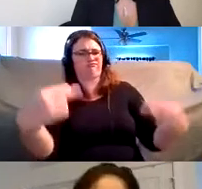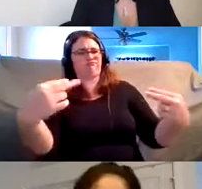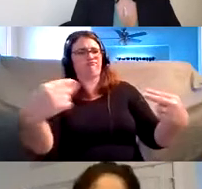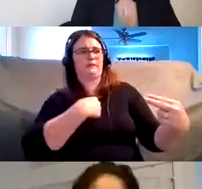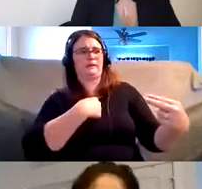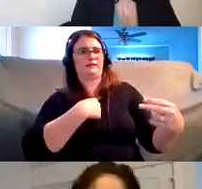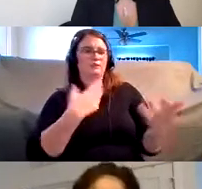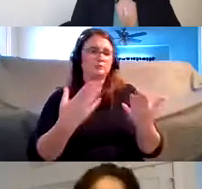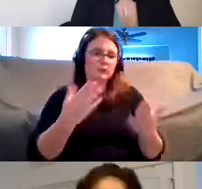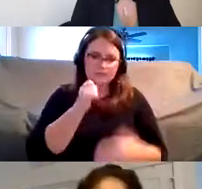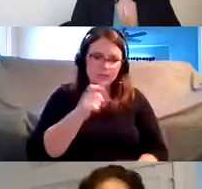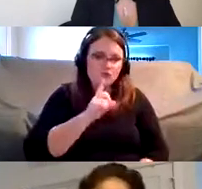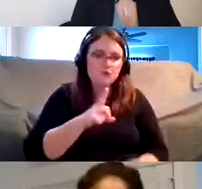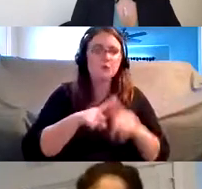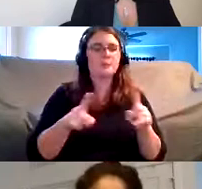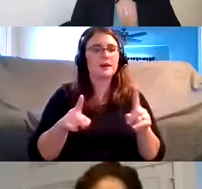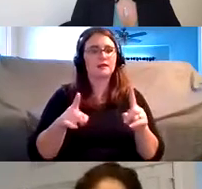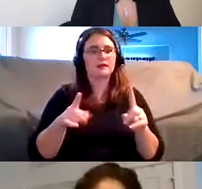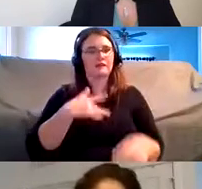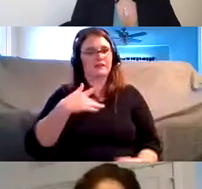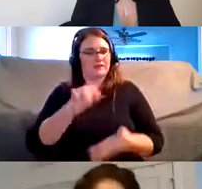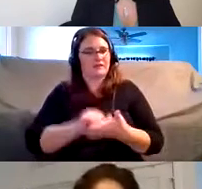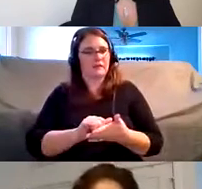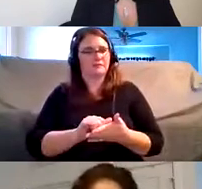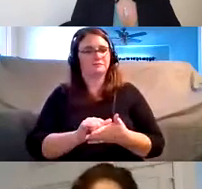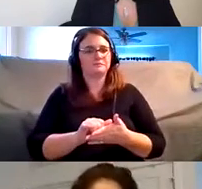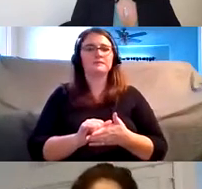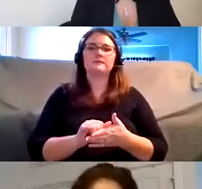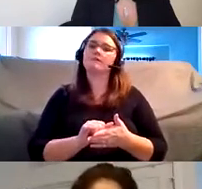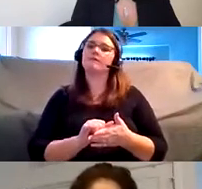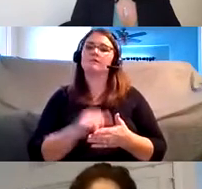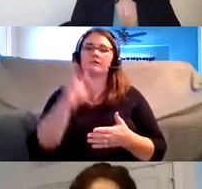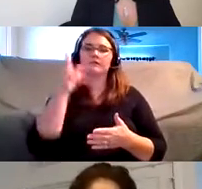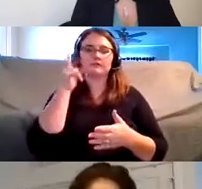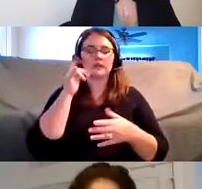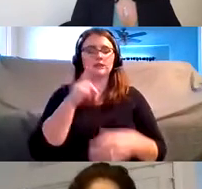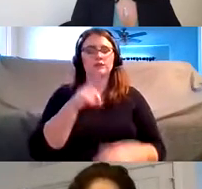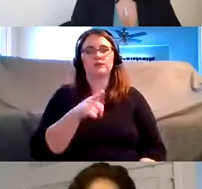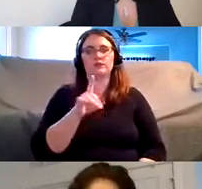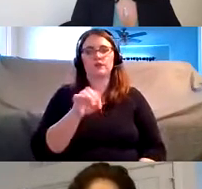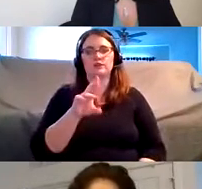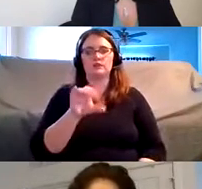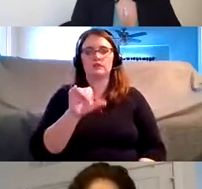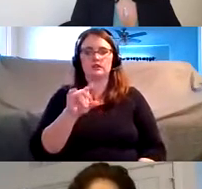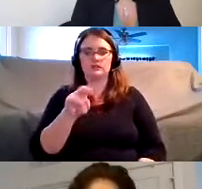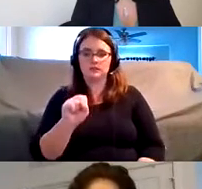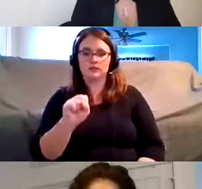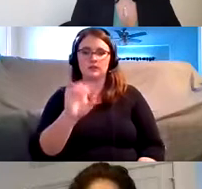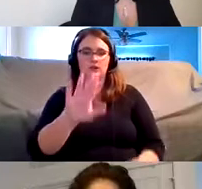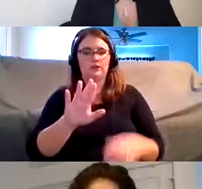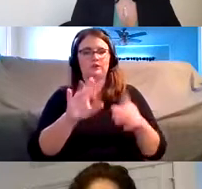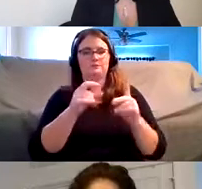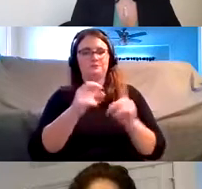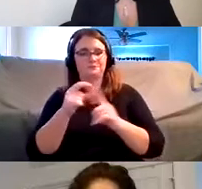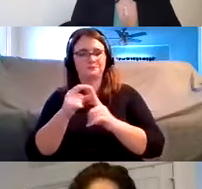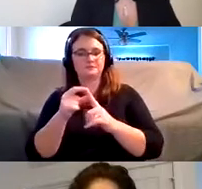like listening to Dr. Luasis talking today, it makes even more sense, right? Like how those things actually are like shaping,